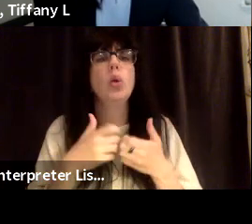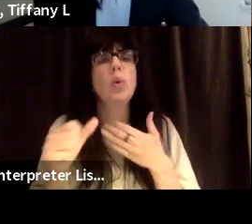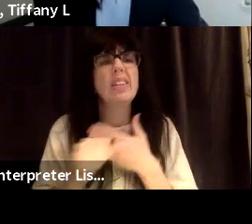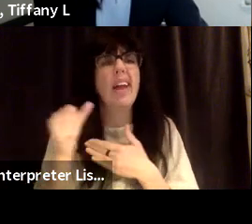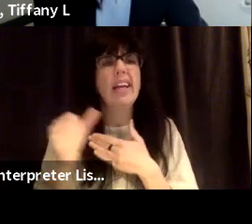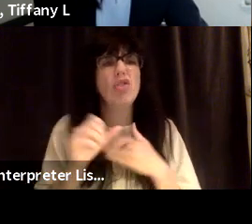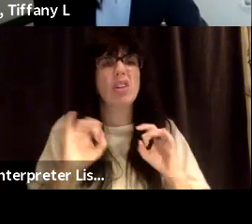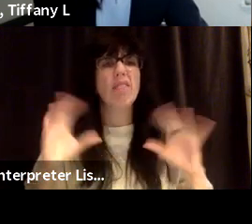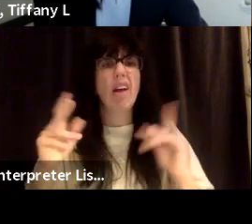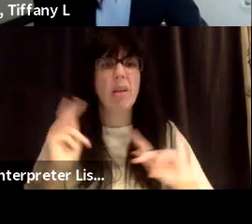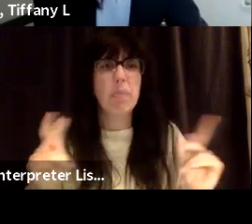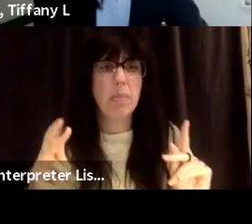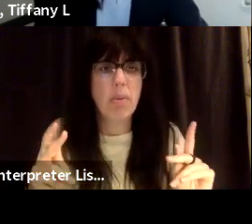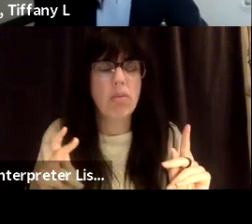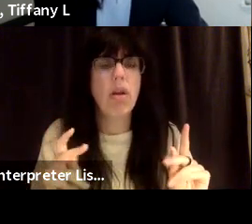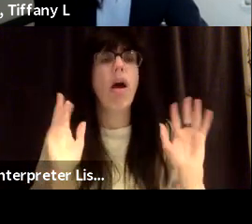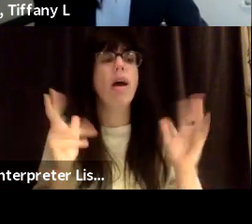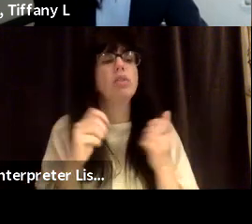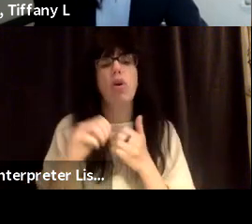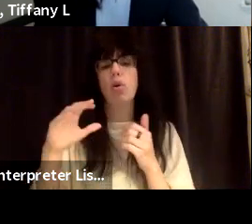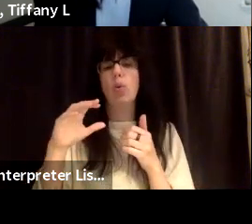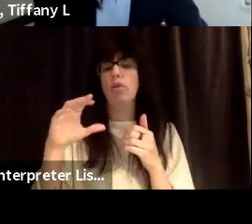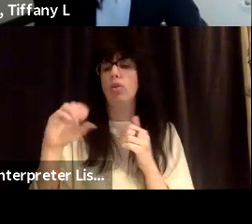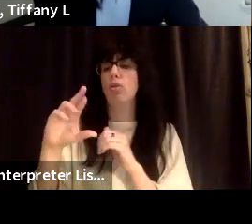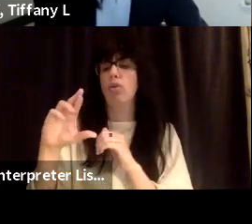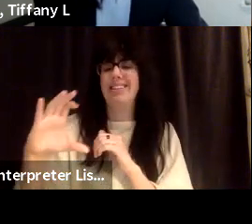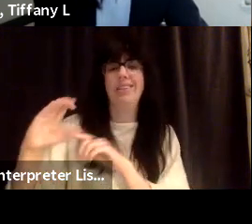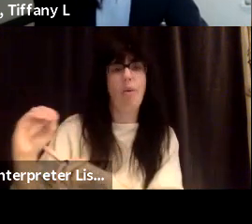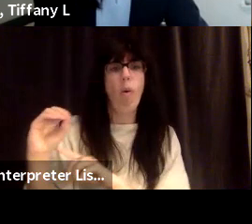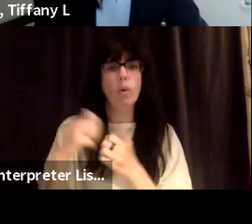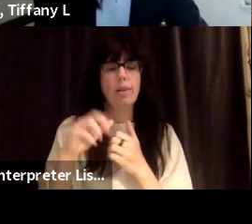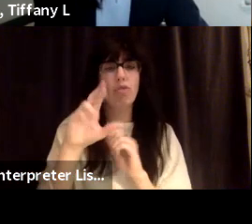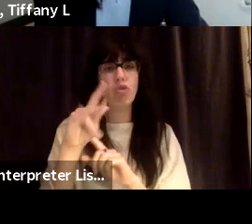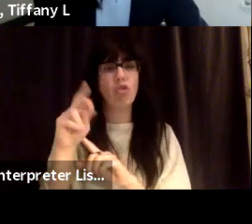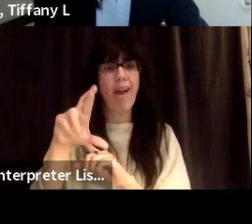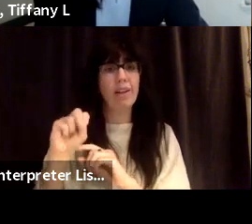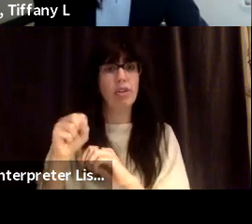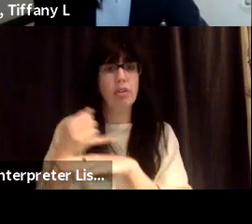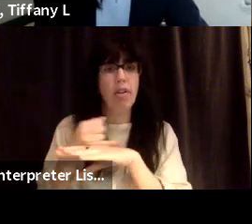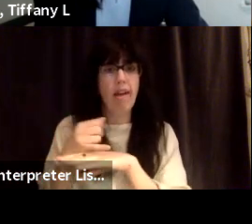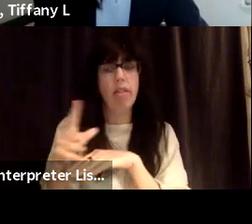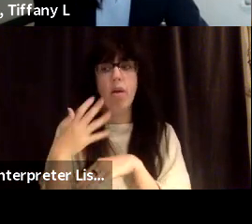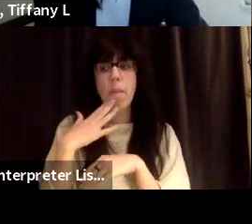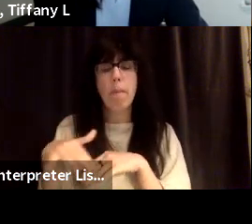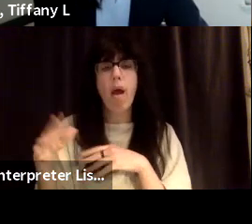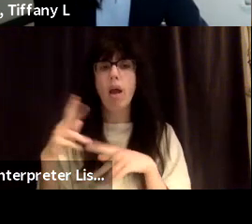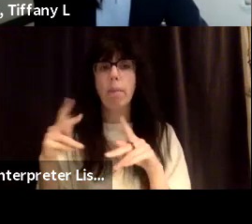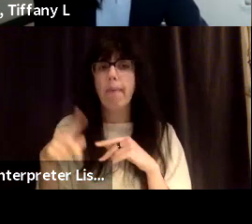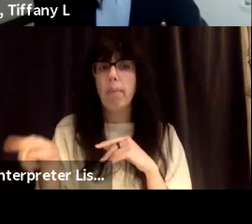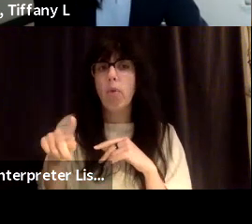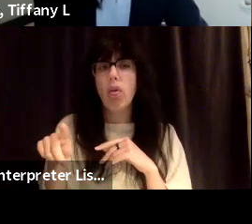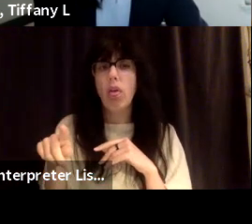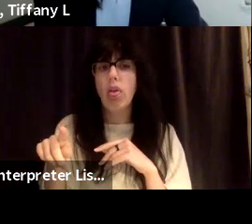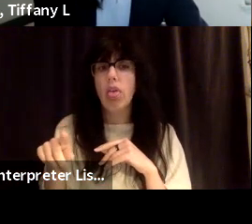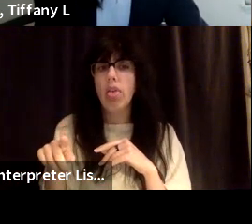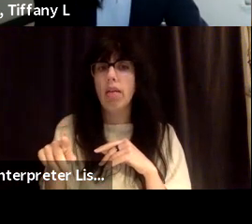I talk to correction officers when I go to Rikers Island. I see their fear and their concern. There are some bad people that you cannot change